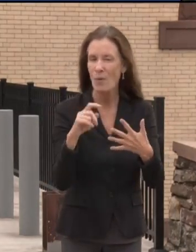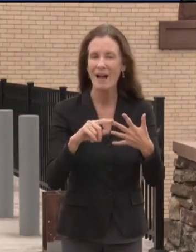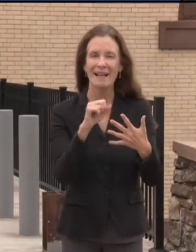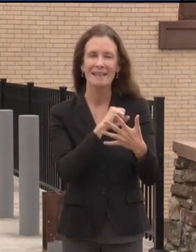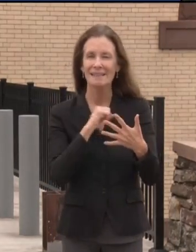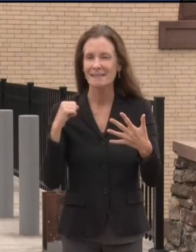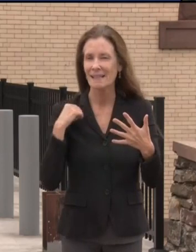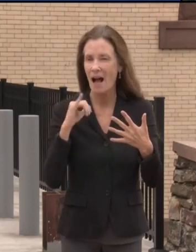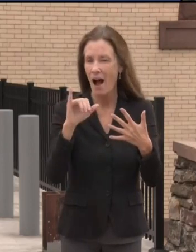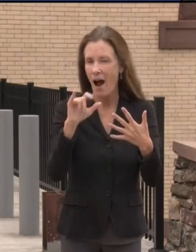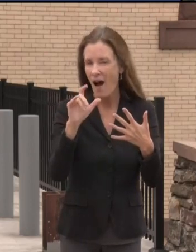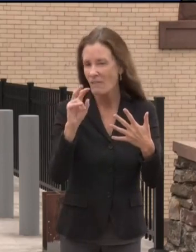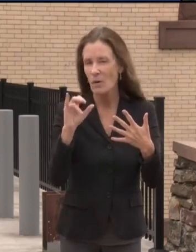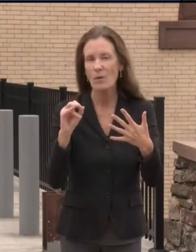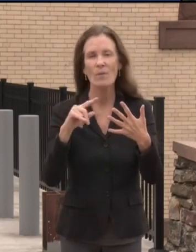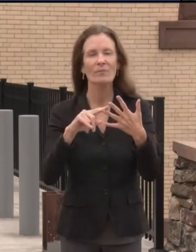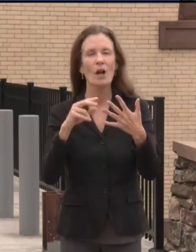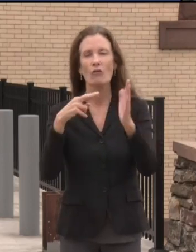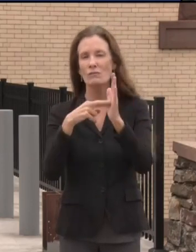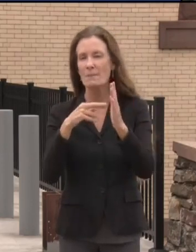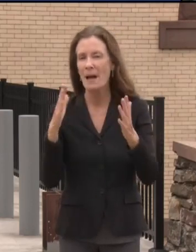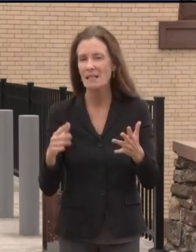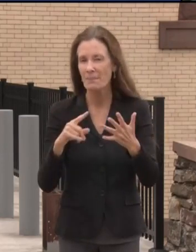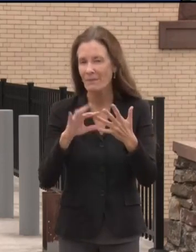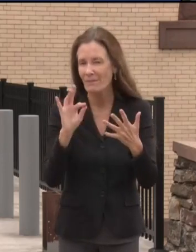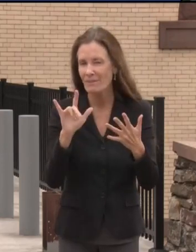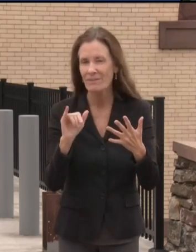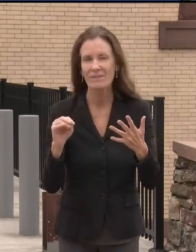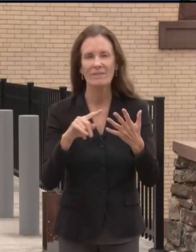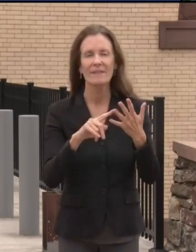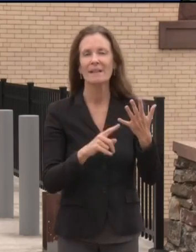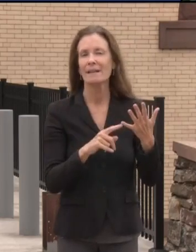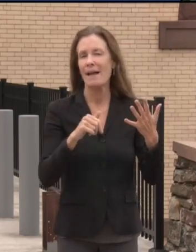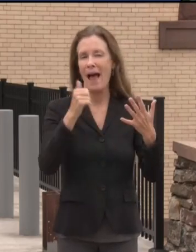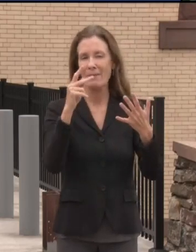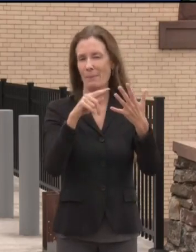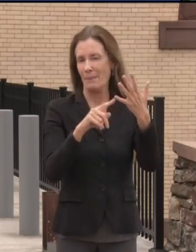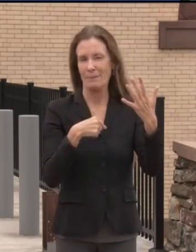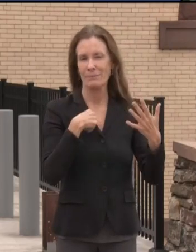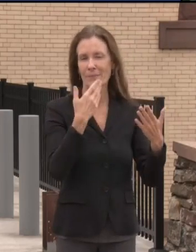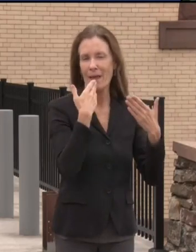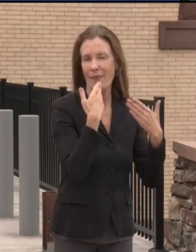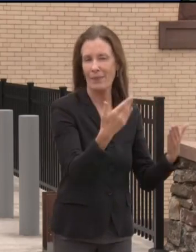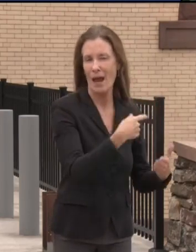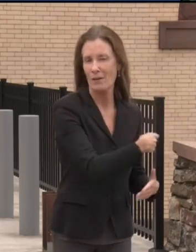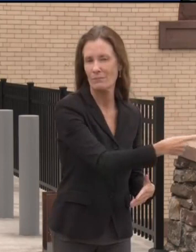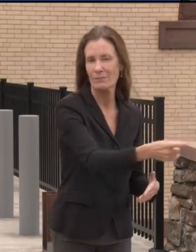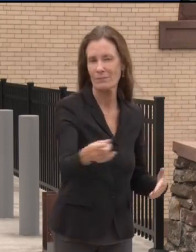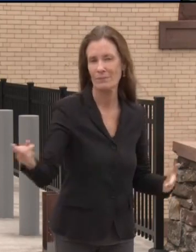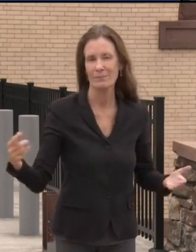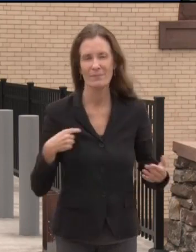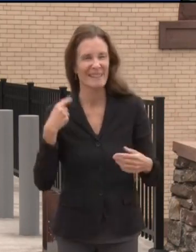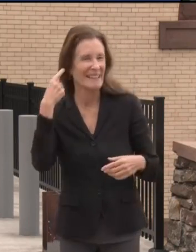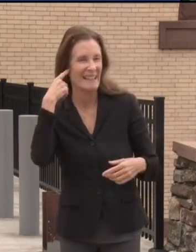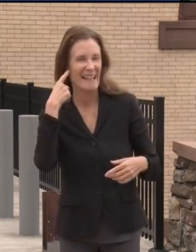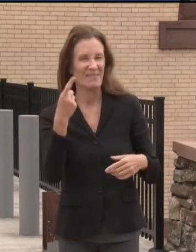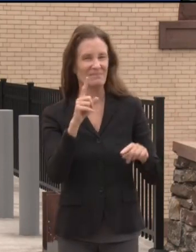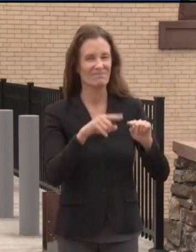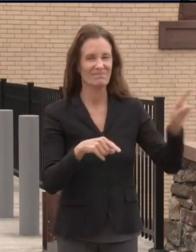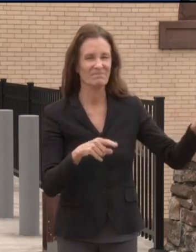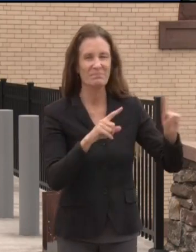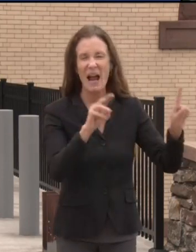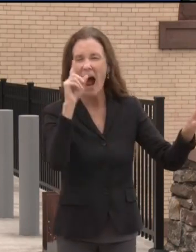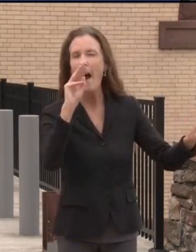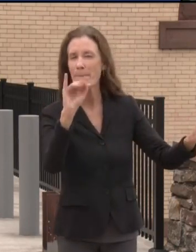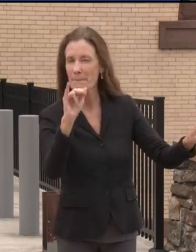Representative Flynn, Gary, and Mike, thank you very much. So all of us, and of course